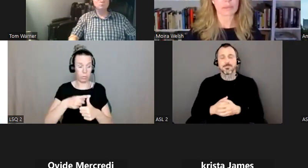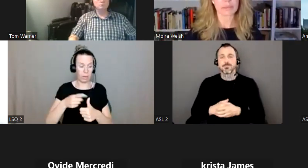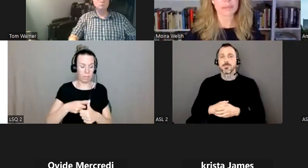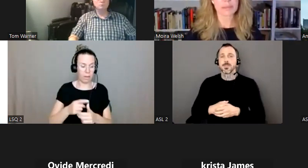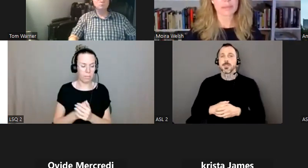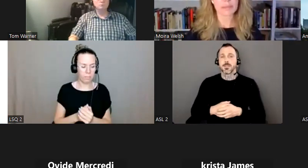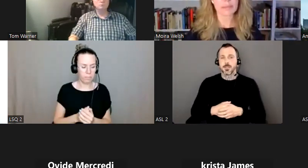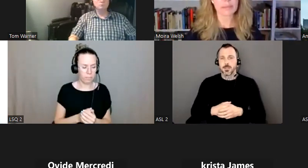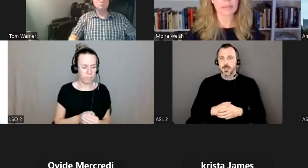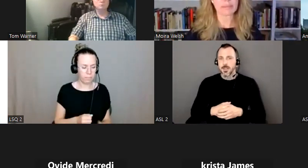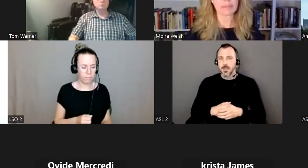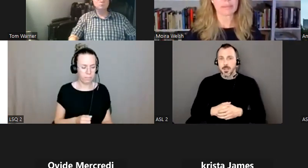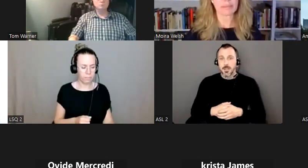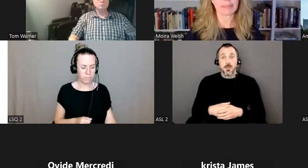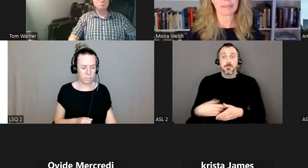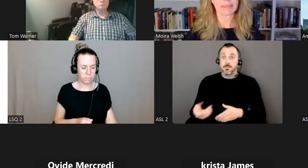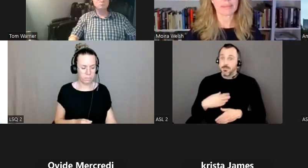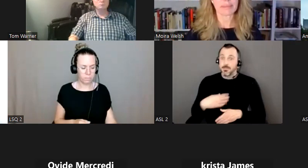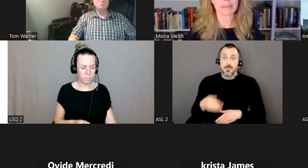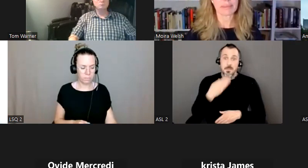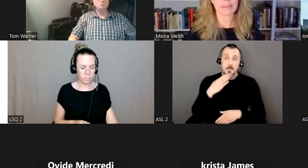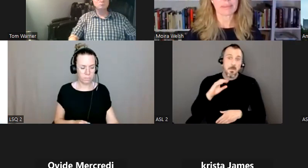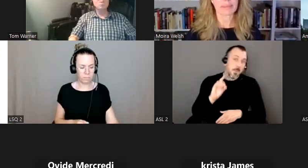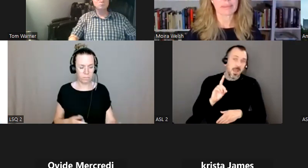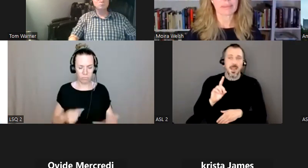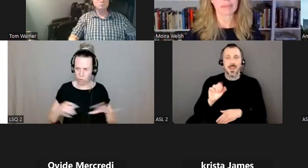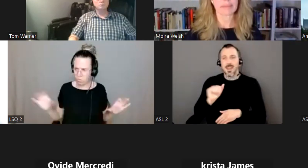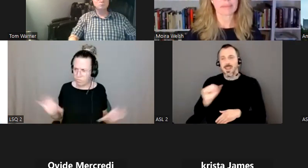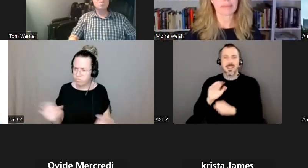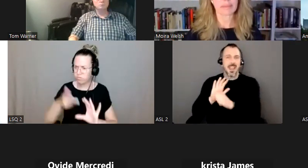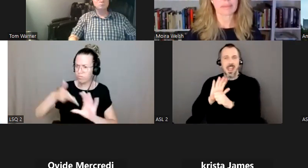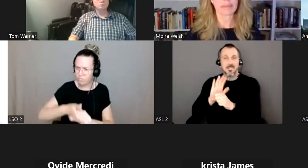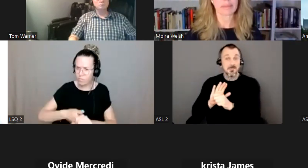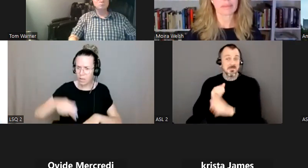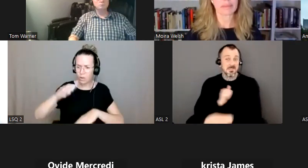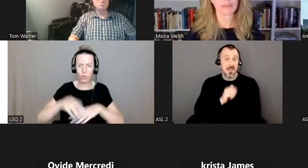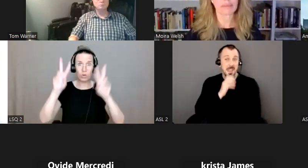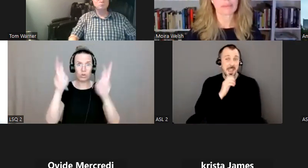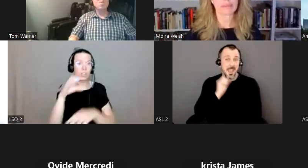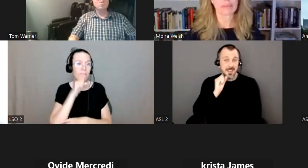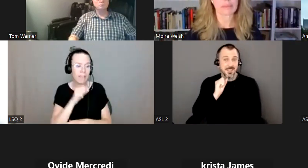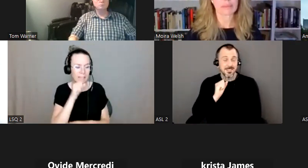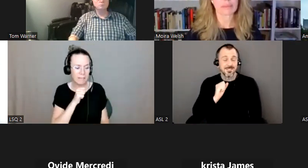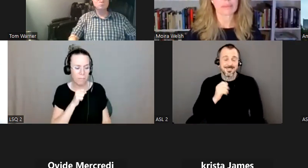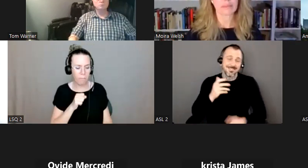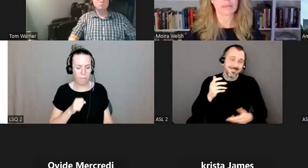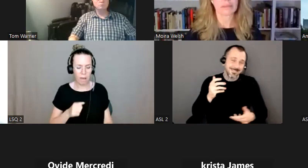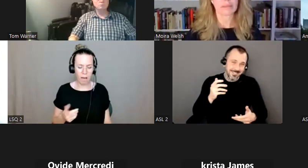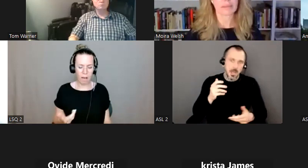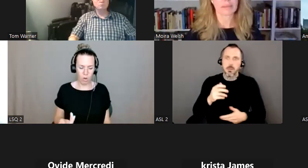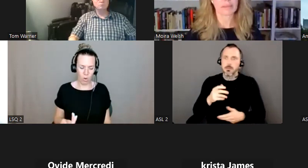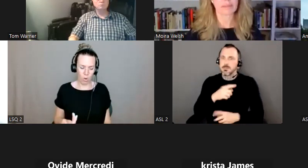a badass activist that's aging. I want nothing about me without